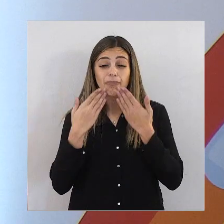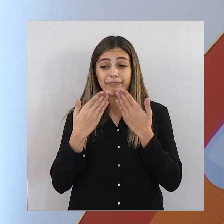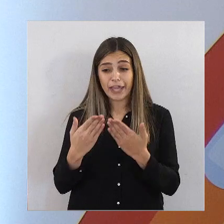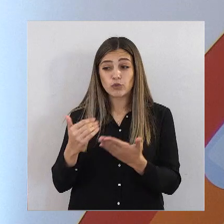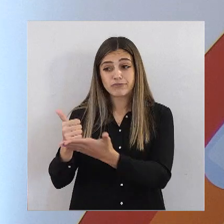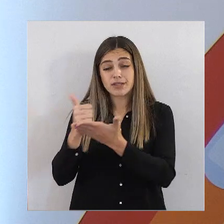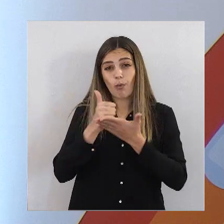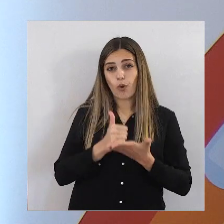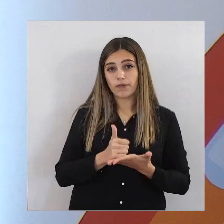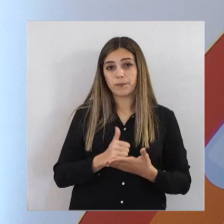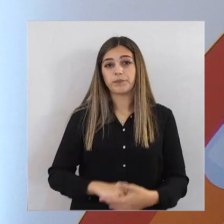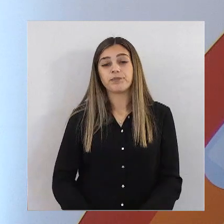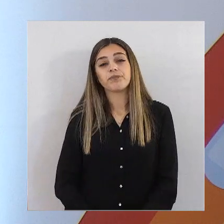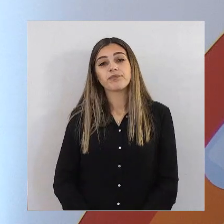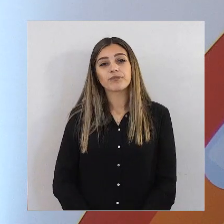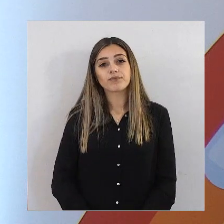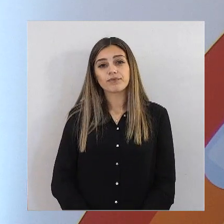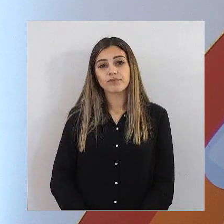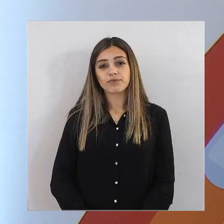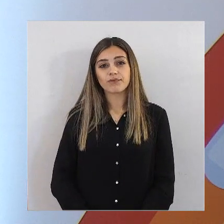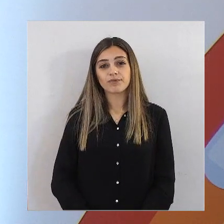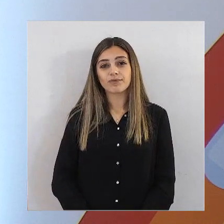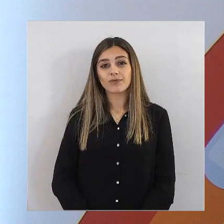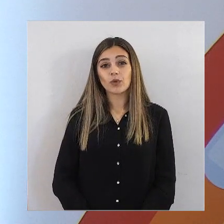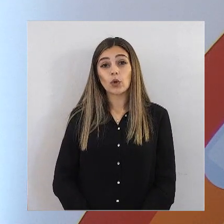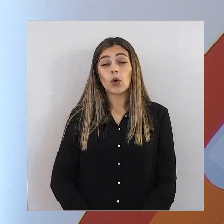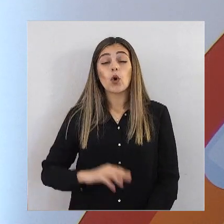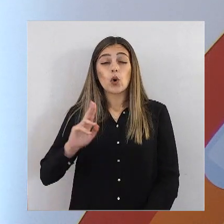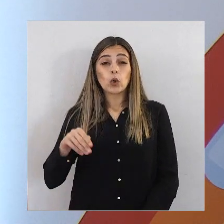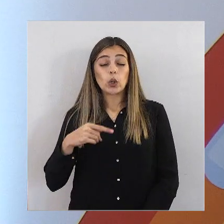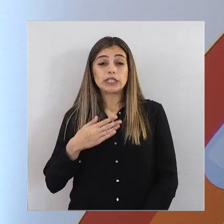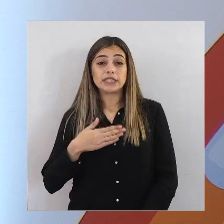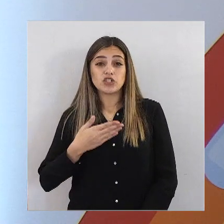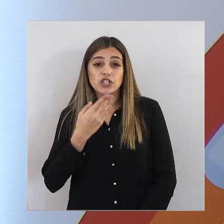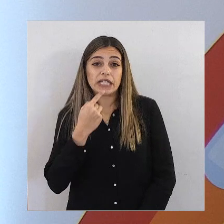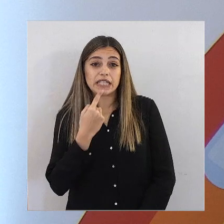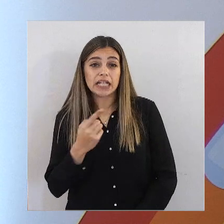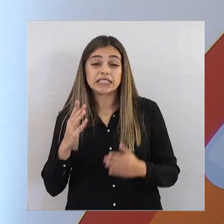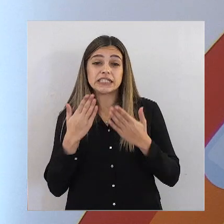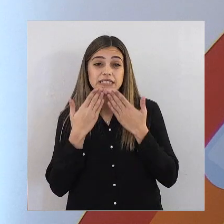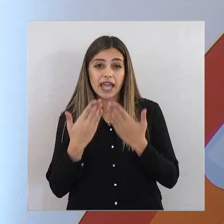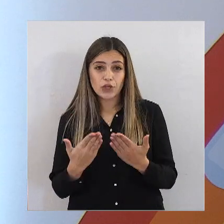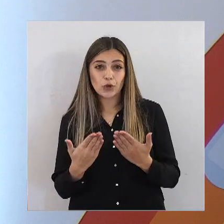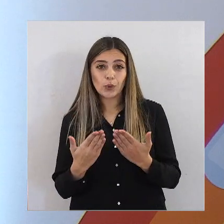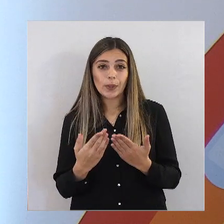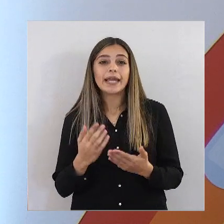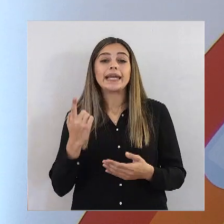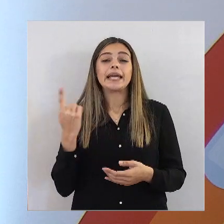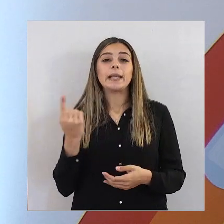it has been a pleasure to work with experts, which today we can call colleagues, from Ghent University Hospital, ILGA Europe,